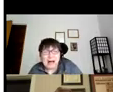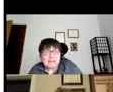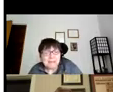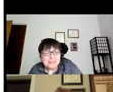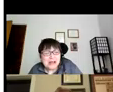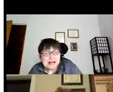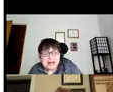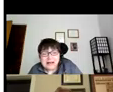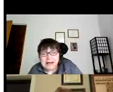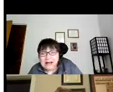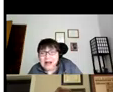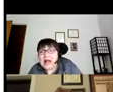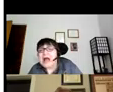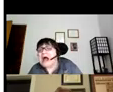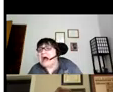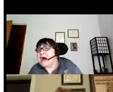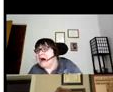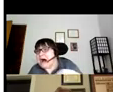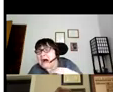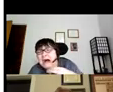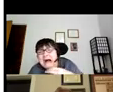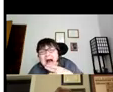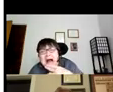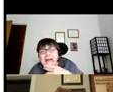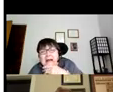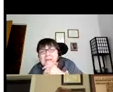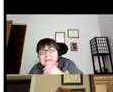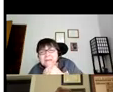Yeah. Do you want to say more about that?